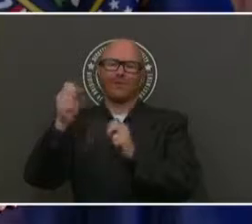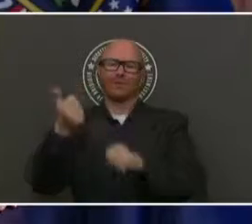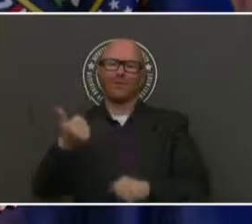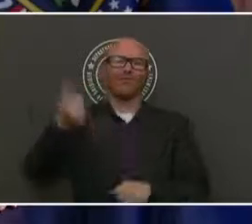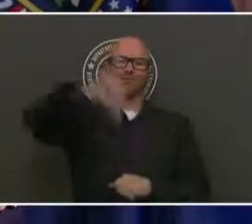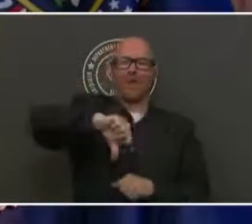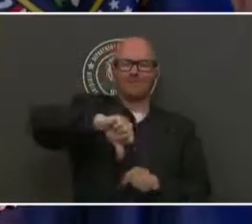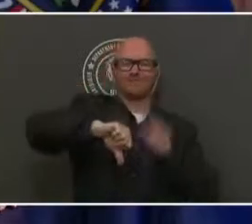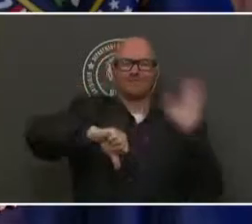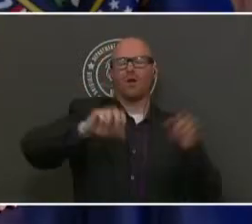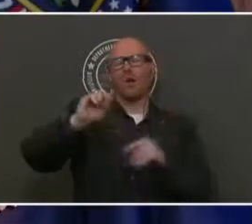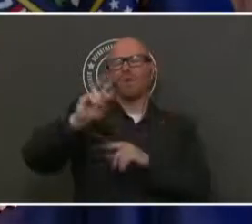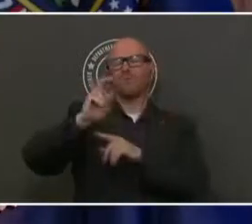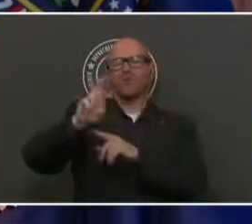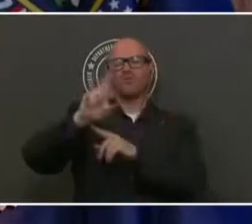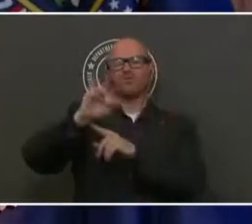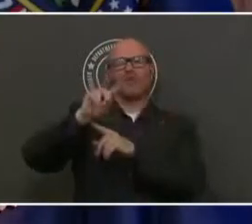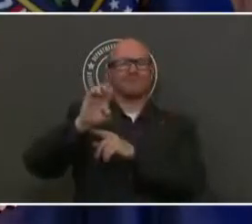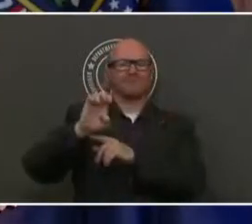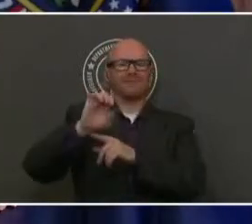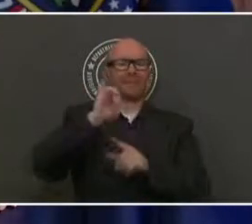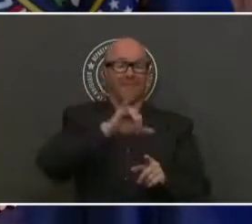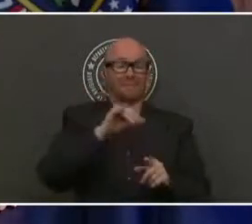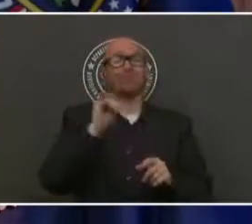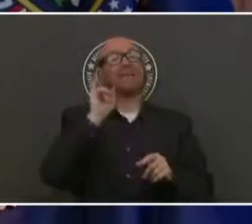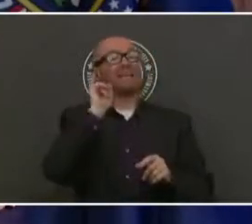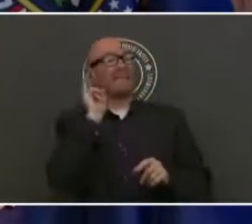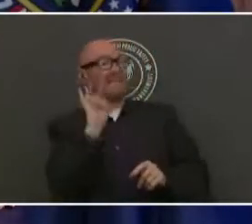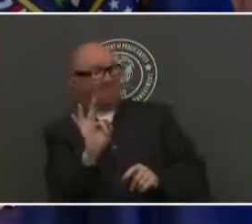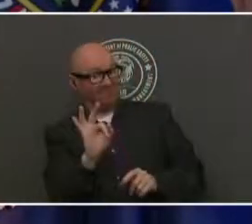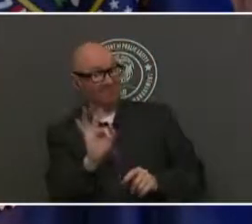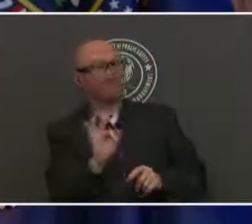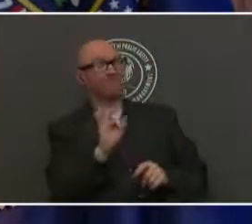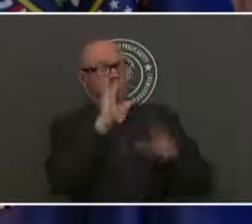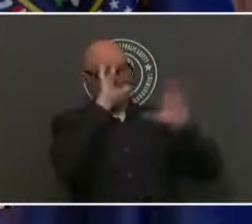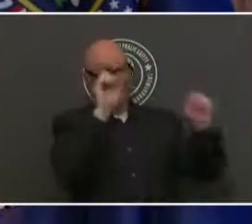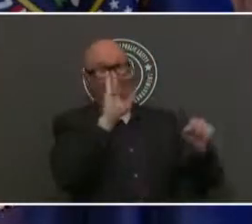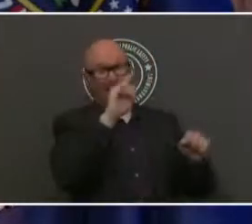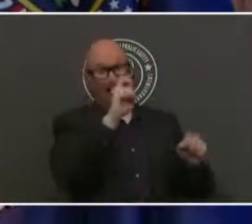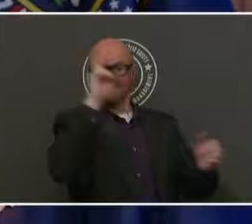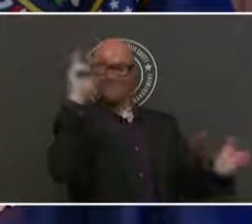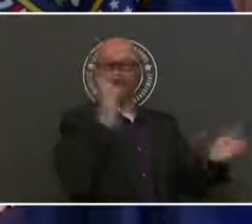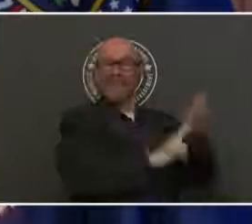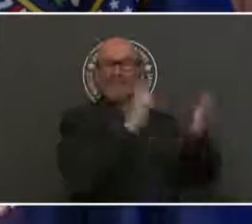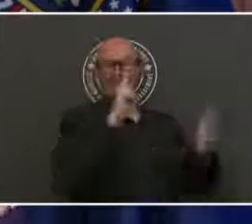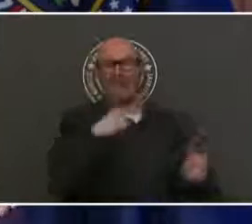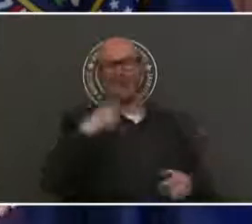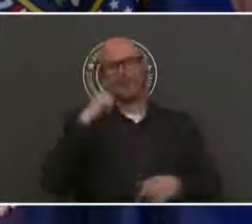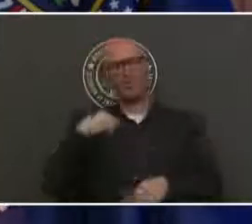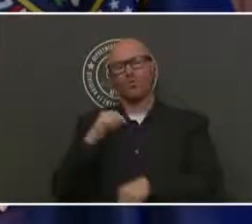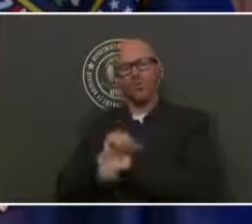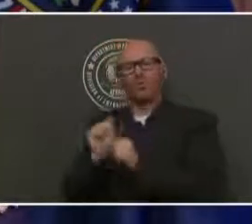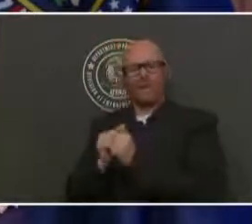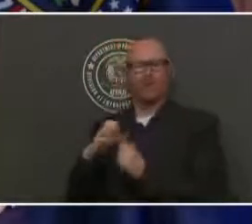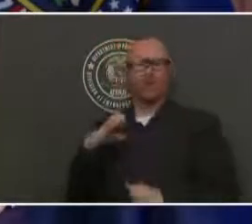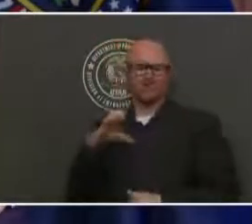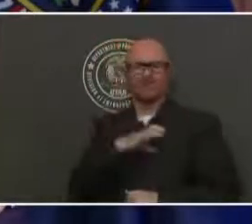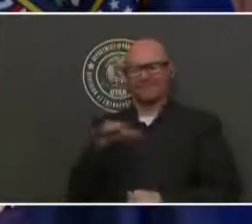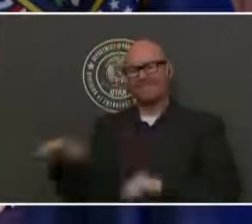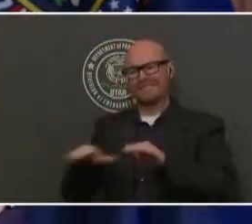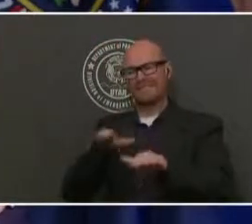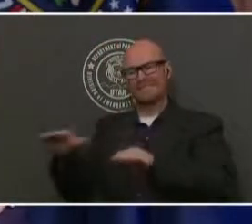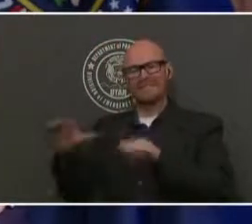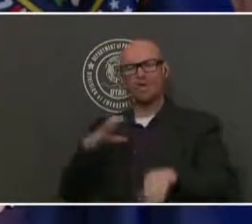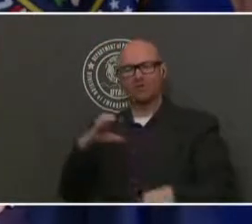so I think we will continue to try to work with a congressional solution. Although I will say, I think it becomes much more difficult if the president